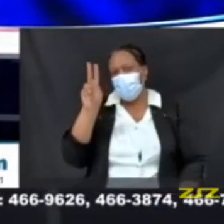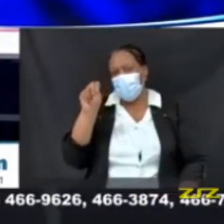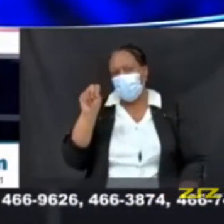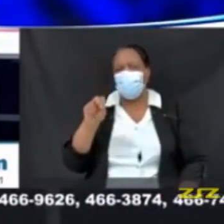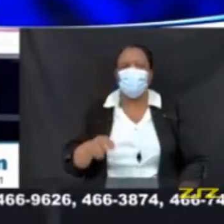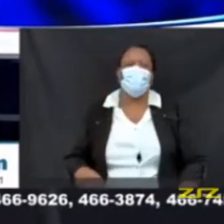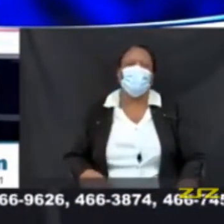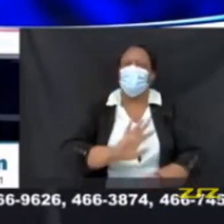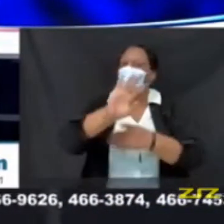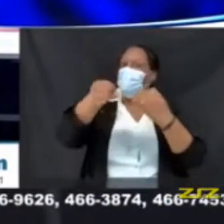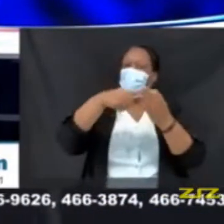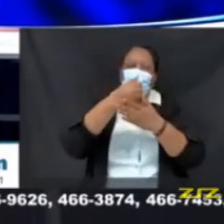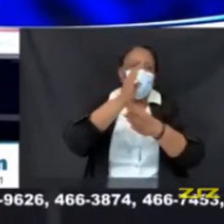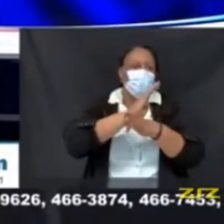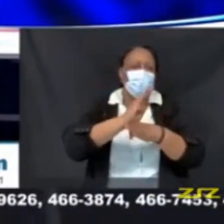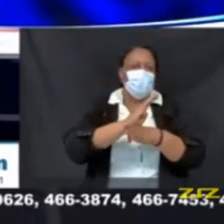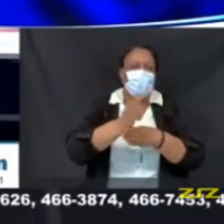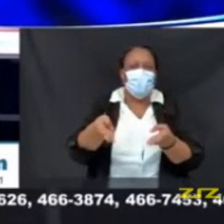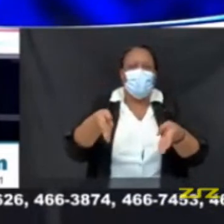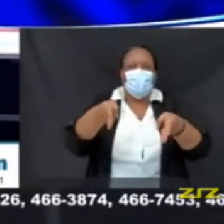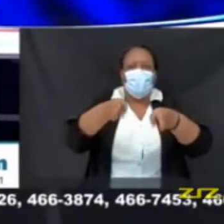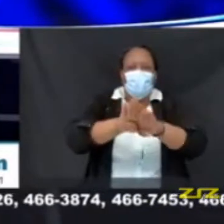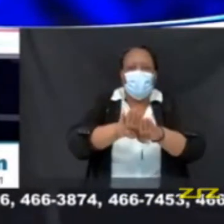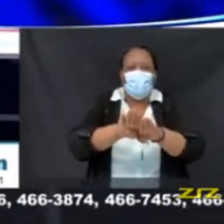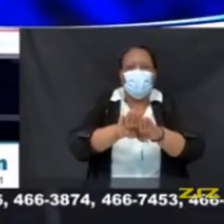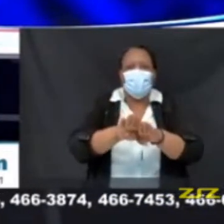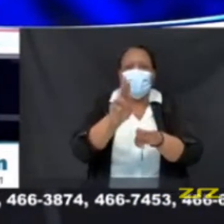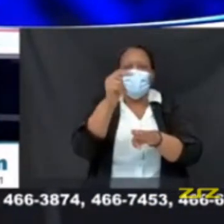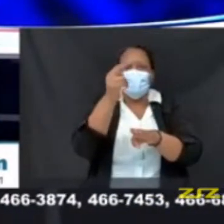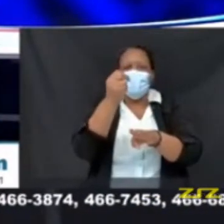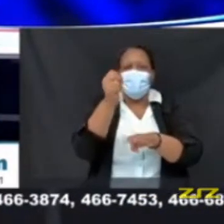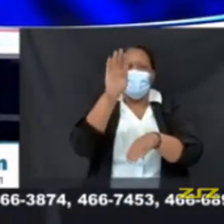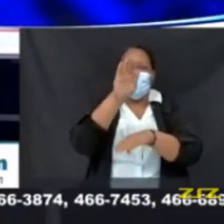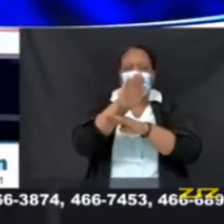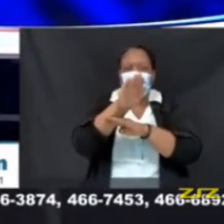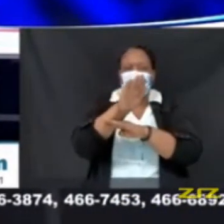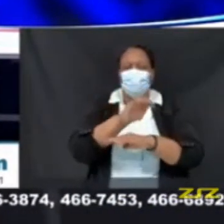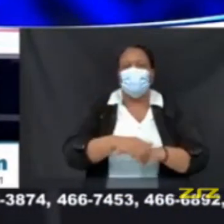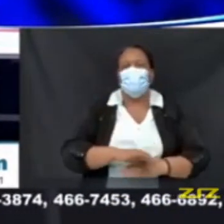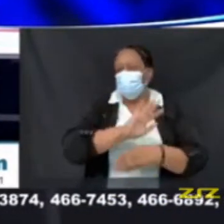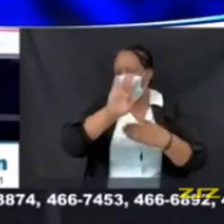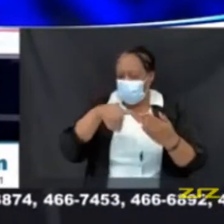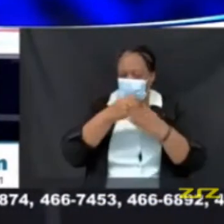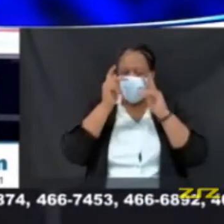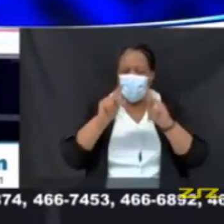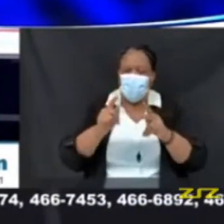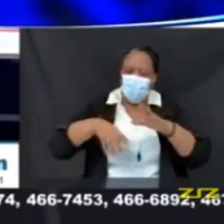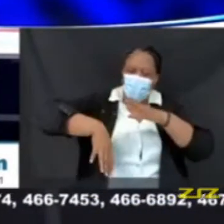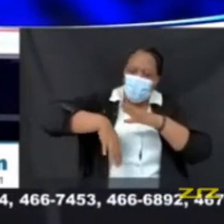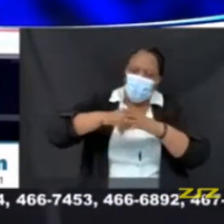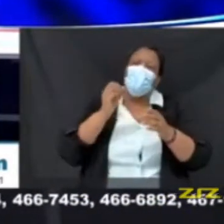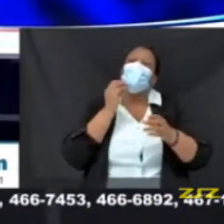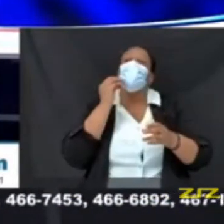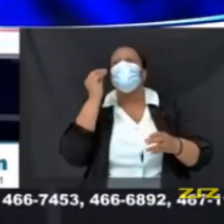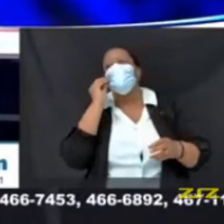by midnight to allow for sufficient time for all personnel to adhere to the curfew hours.